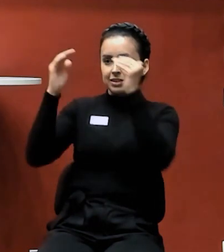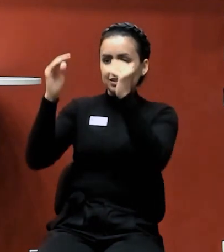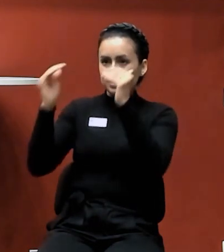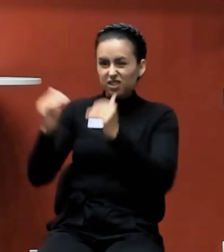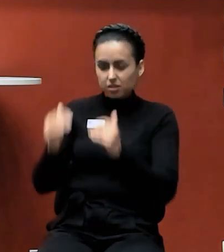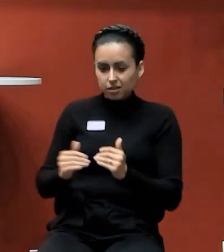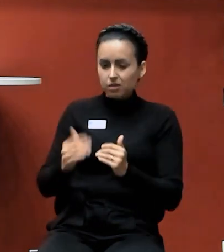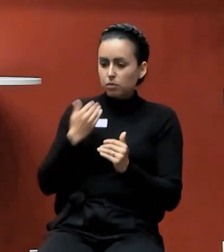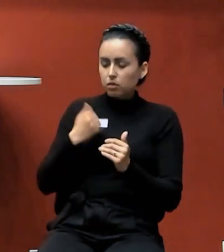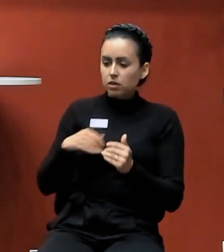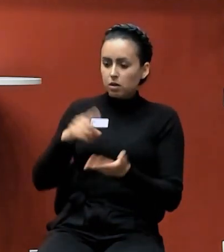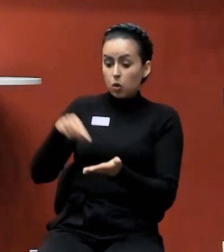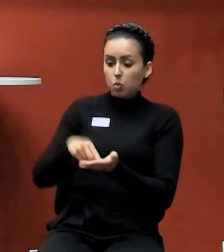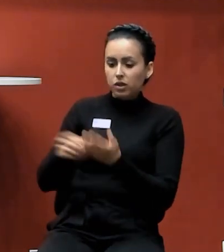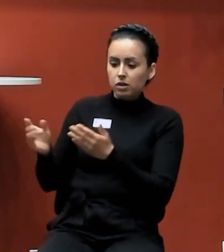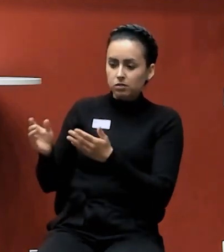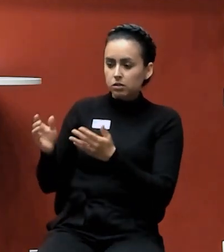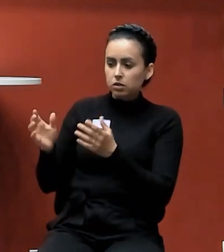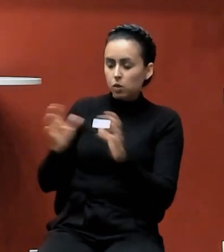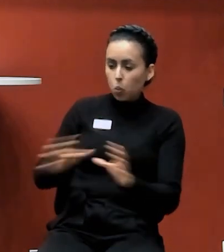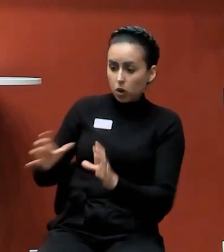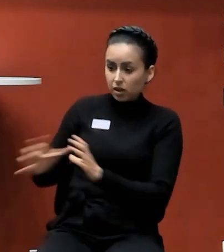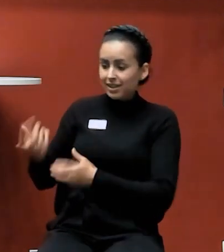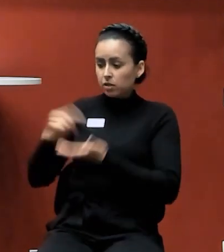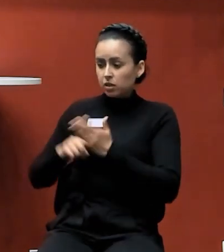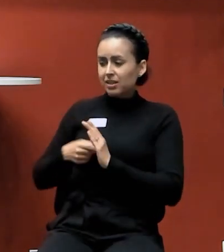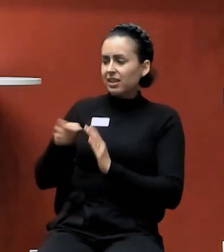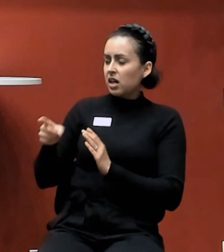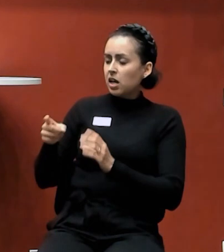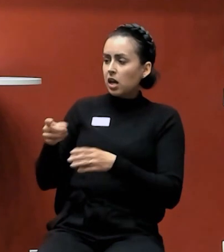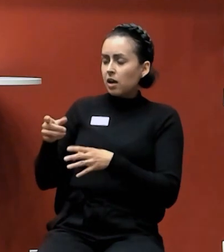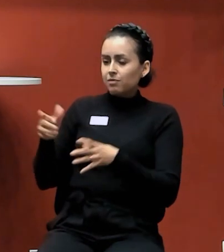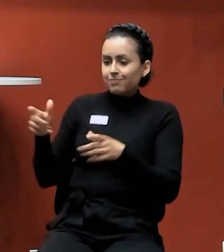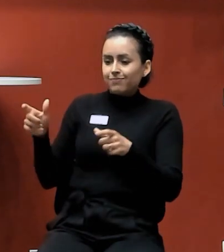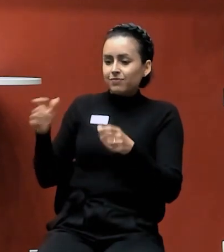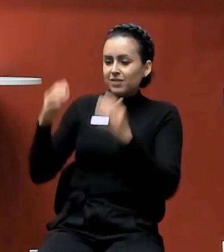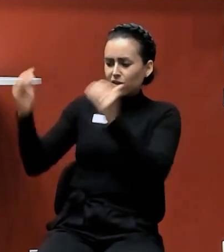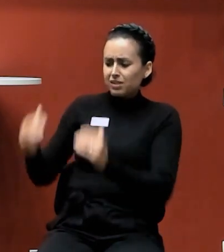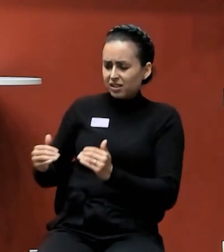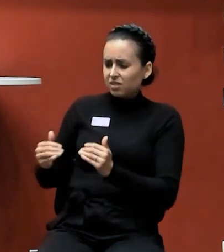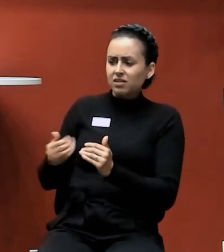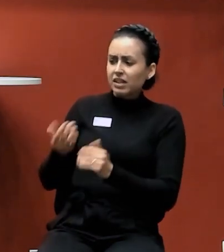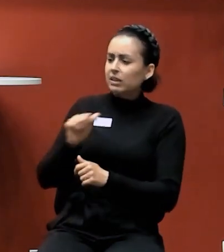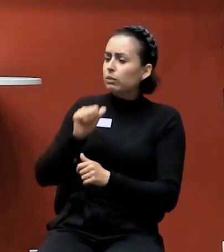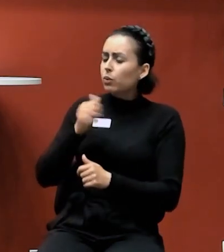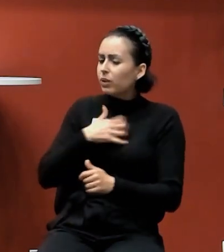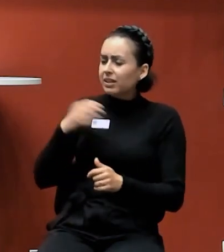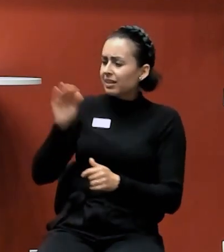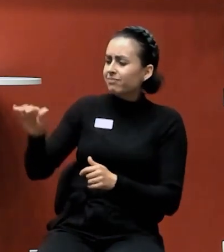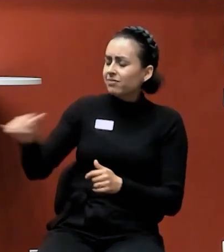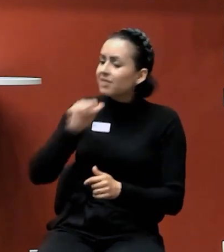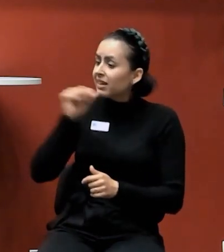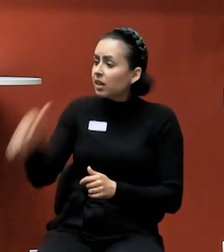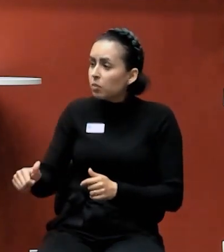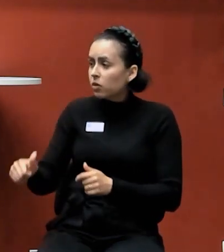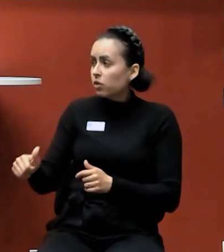community and street performances. So you need to inform them, and they don't understand what you're doing on the street, and people are gathering. Are you trying to